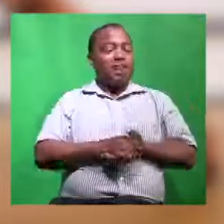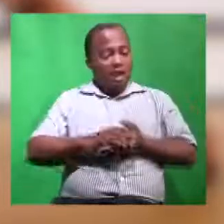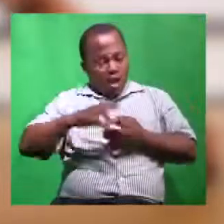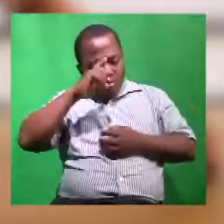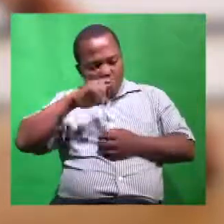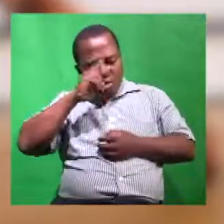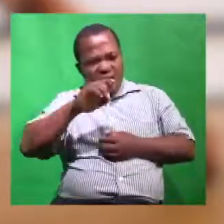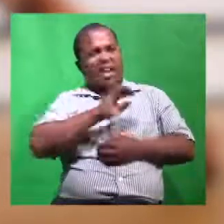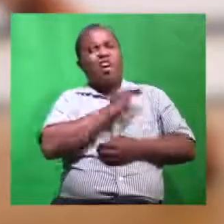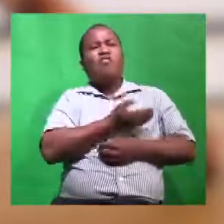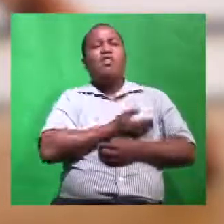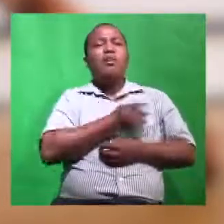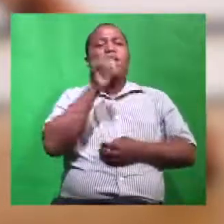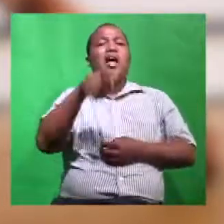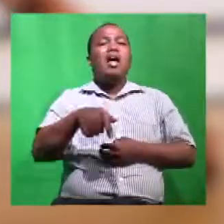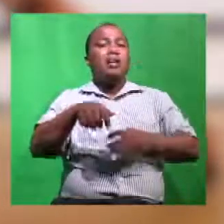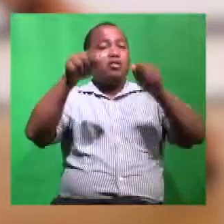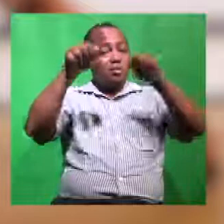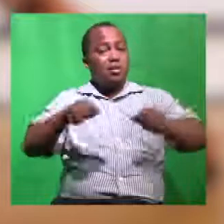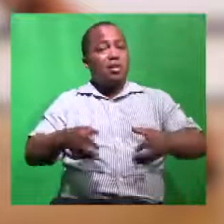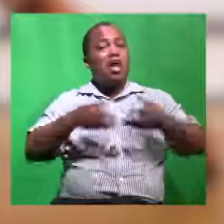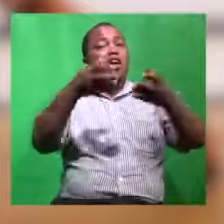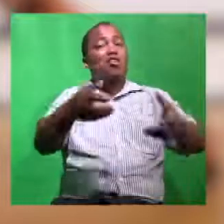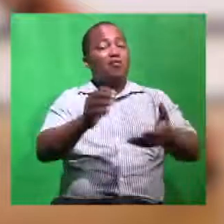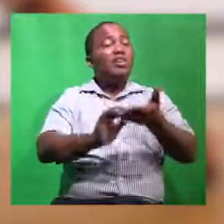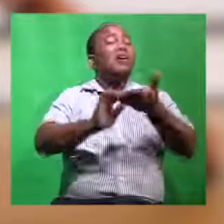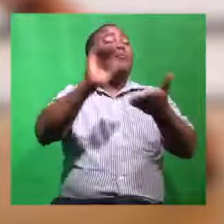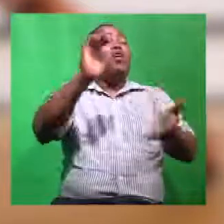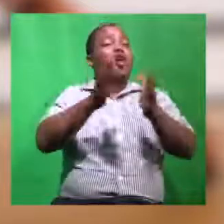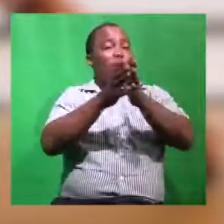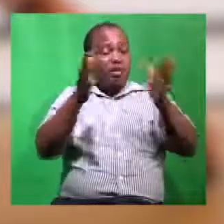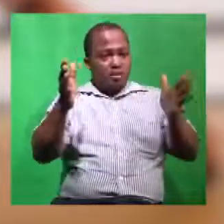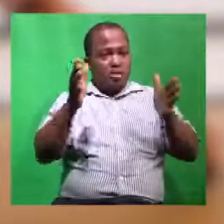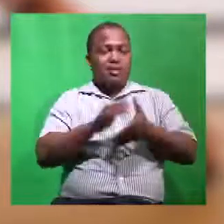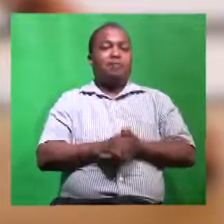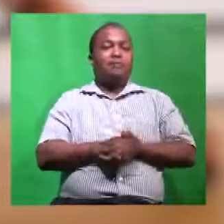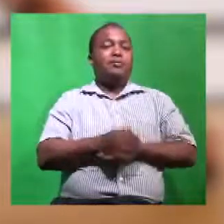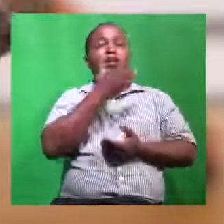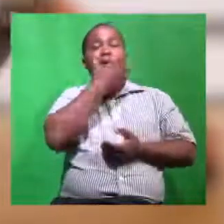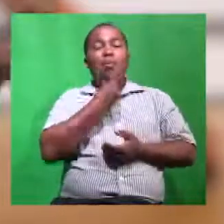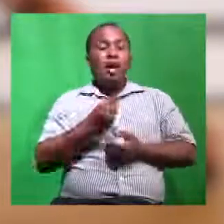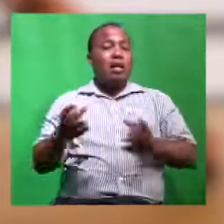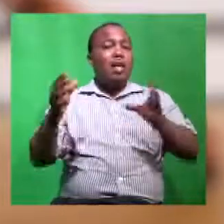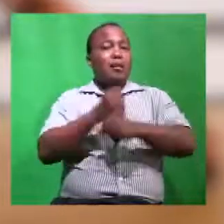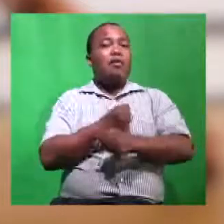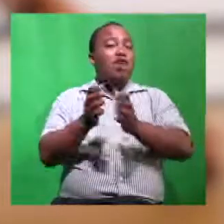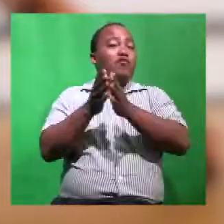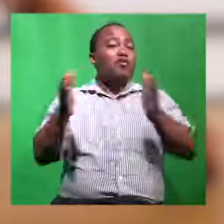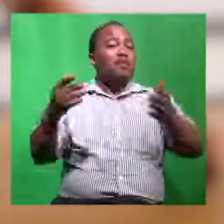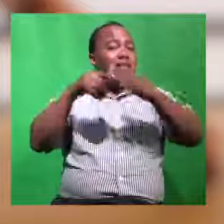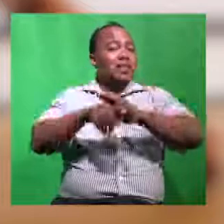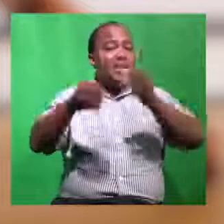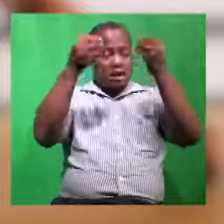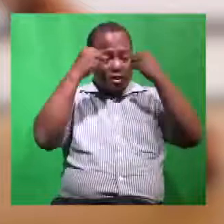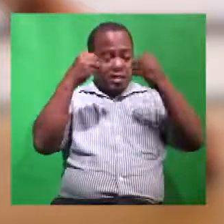time, female has given more opportunities, and the men also has having these opportunities in terms of